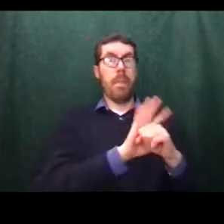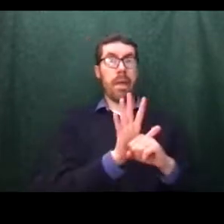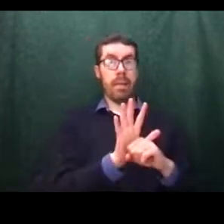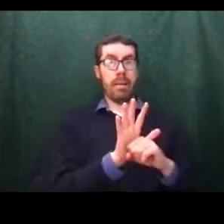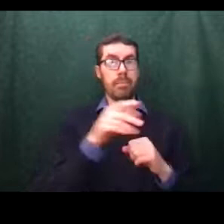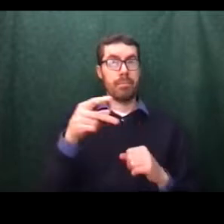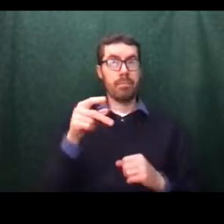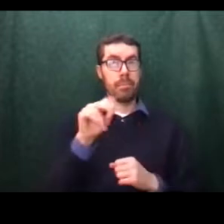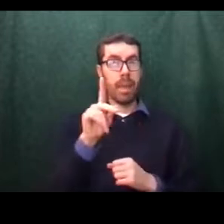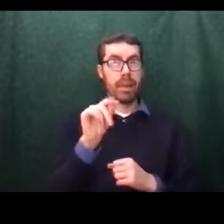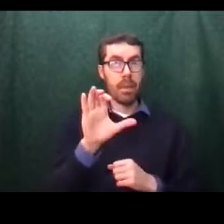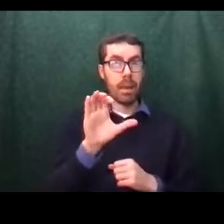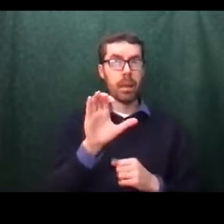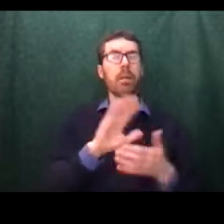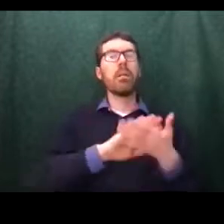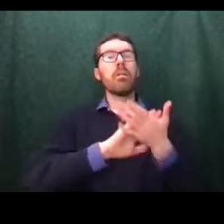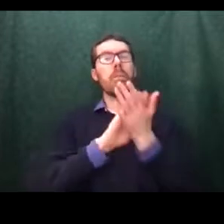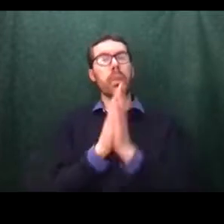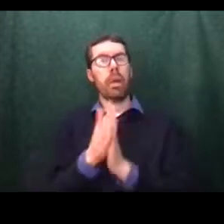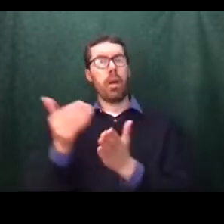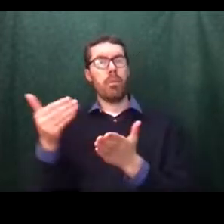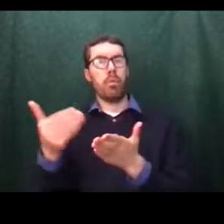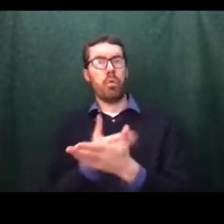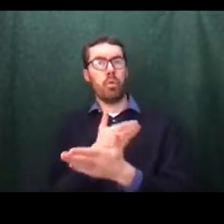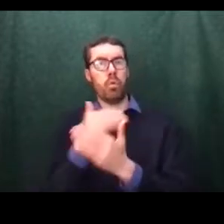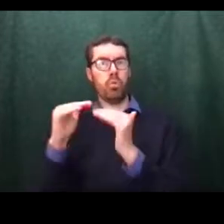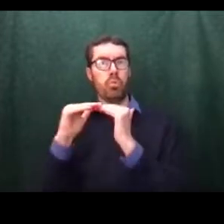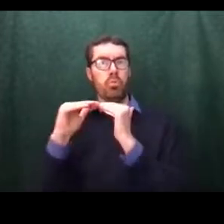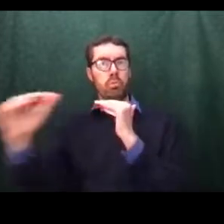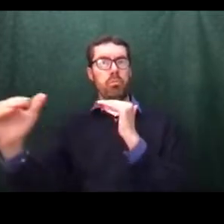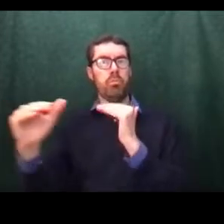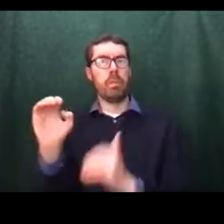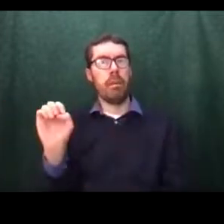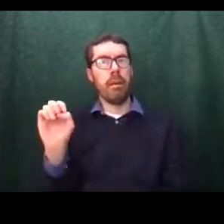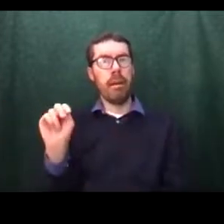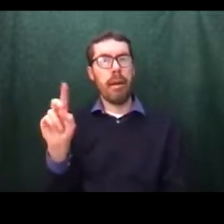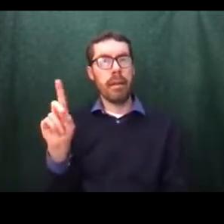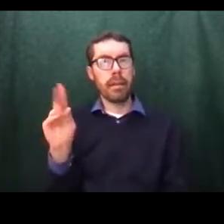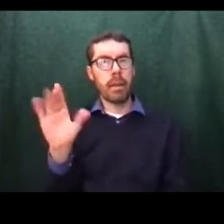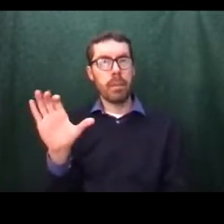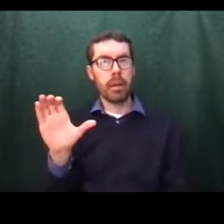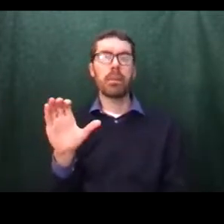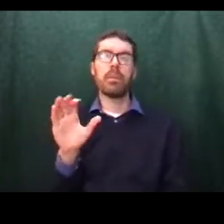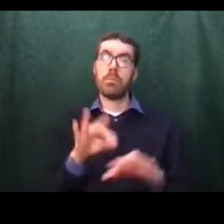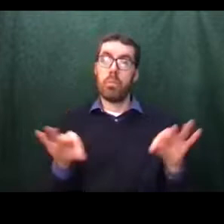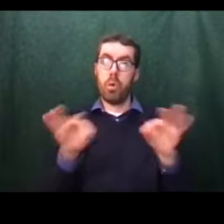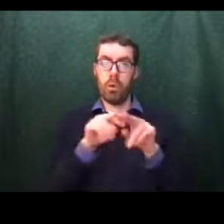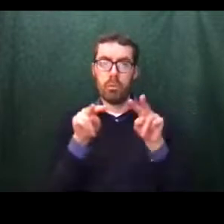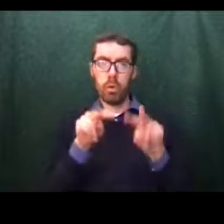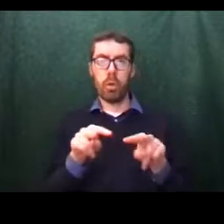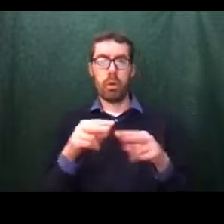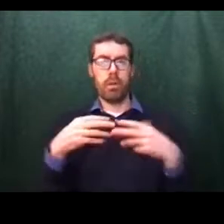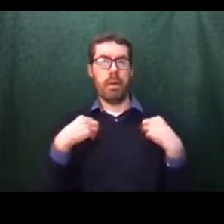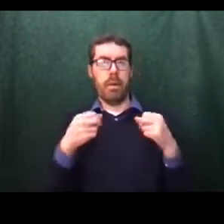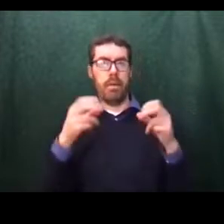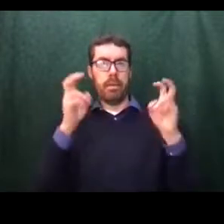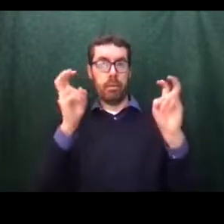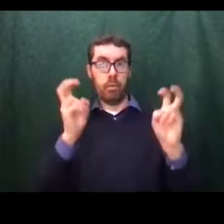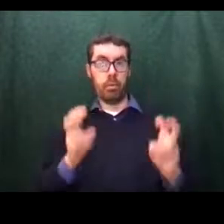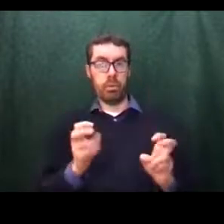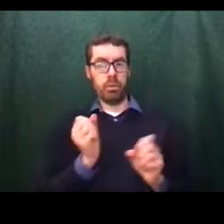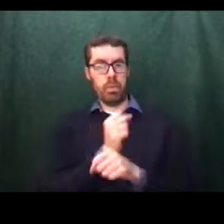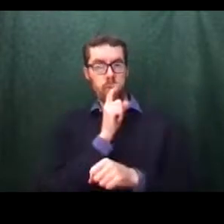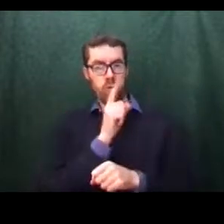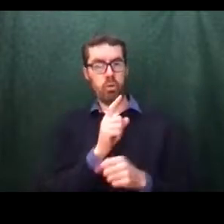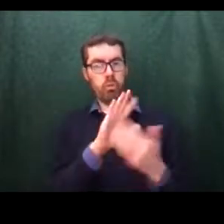need to keep our eyes focused on our health related issues and make sure that we're as a community, that we have the